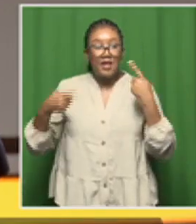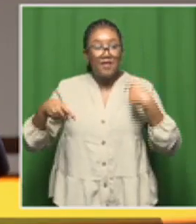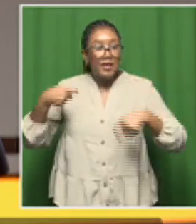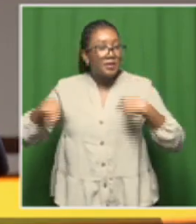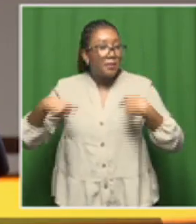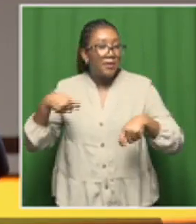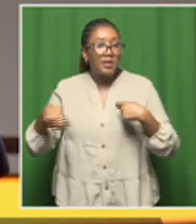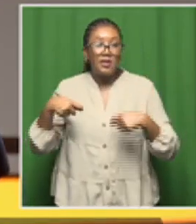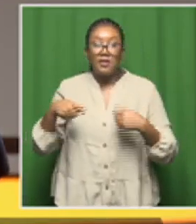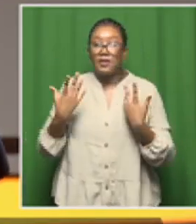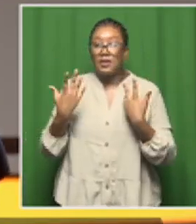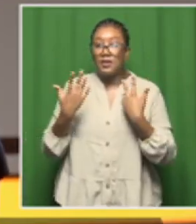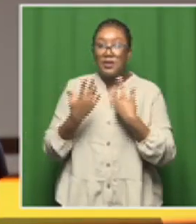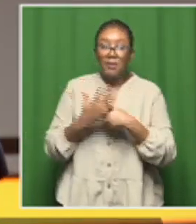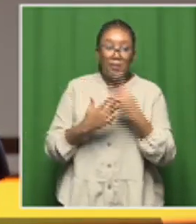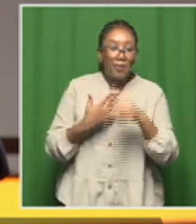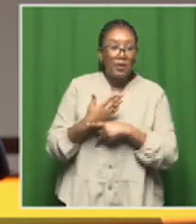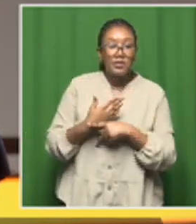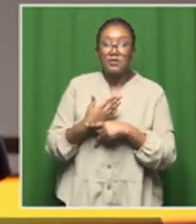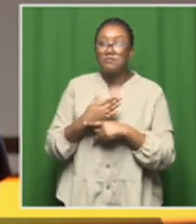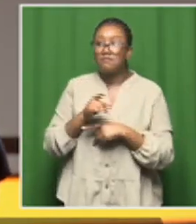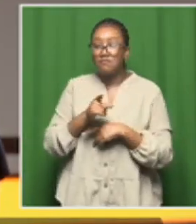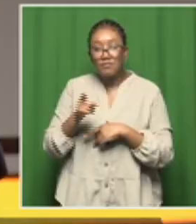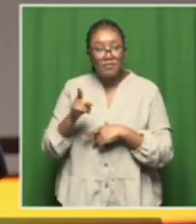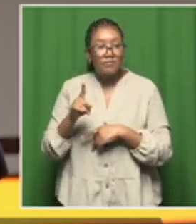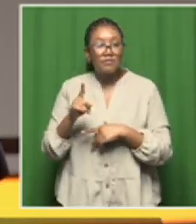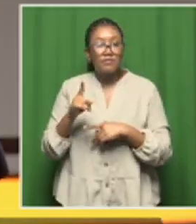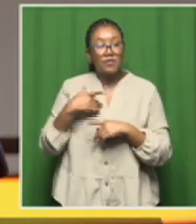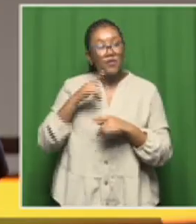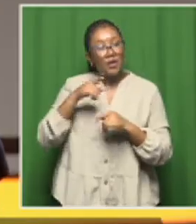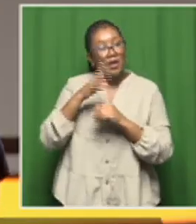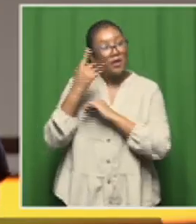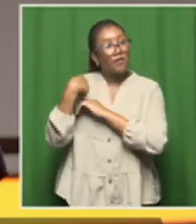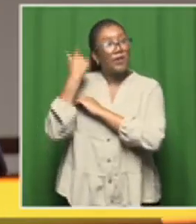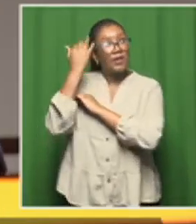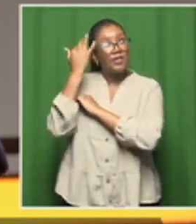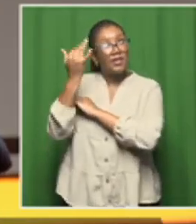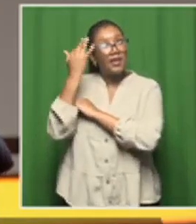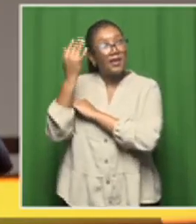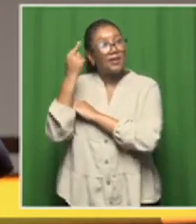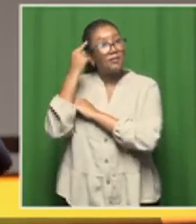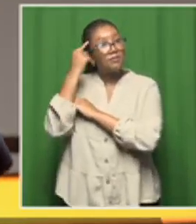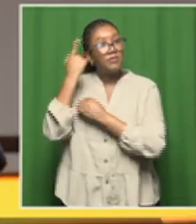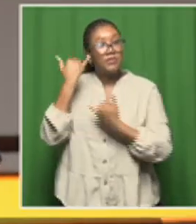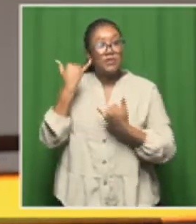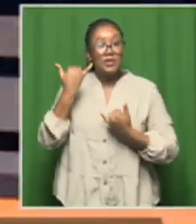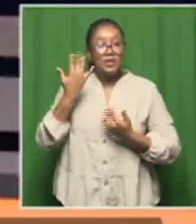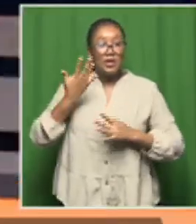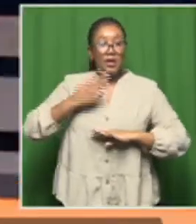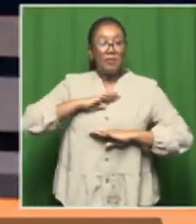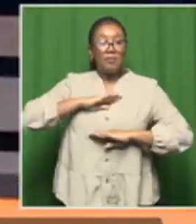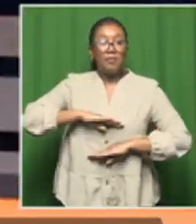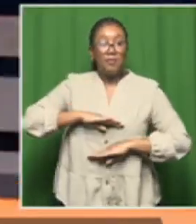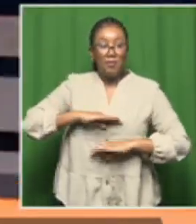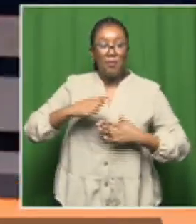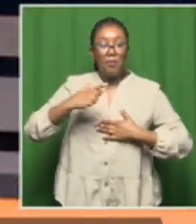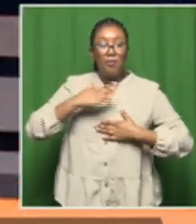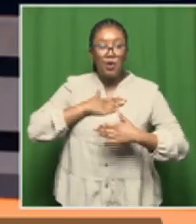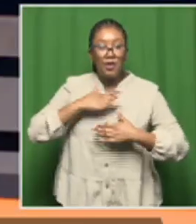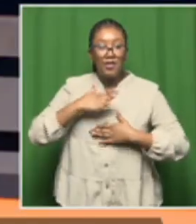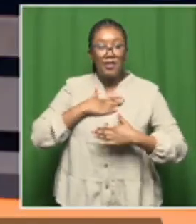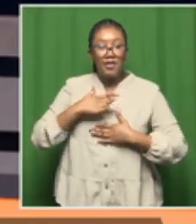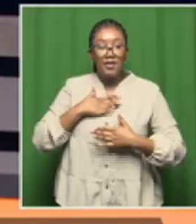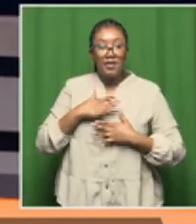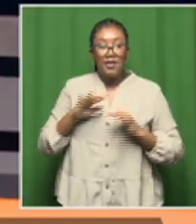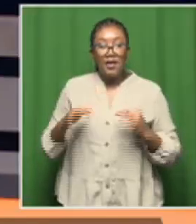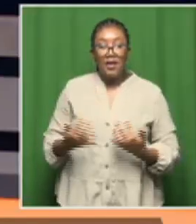interesting project that will help us to really think about the practice and the act of breathing. It's going to expand us as well, literally,